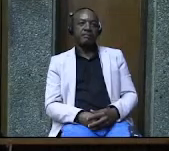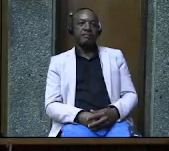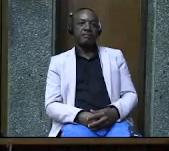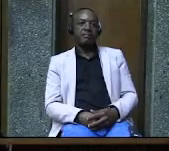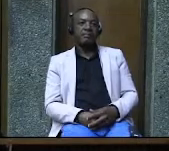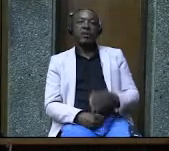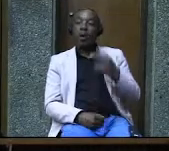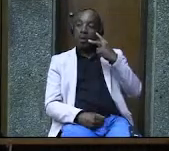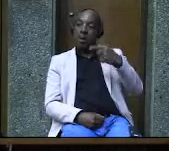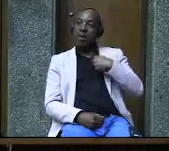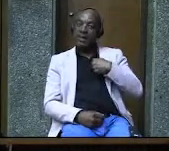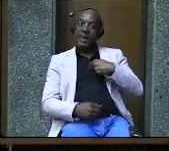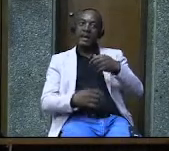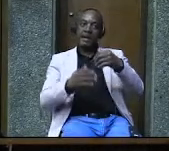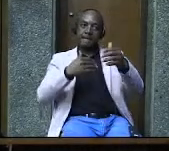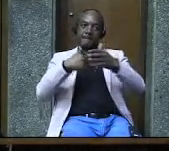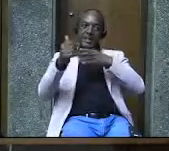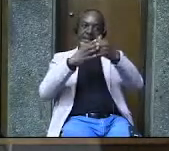mo haiwa e batho